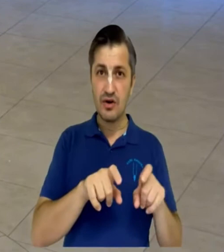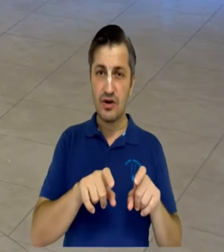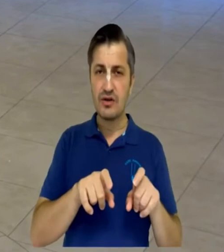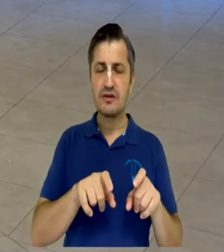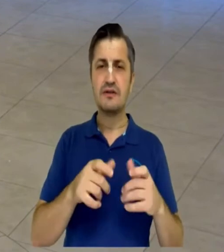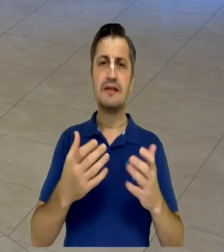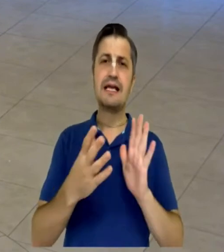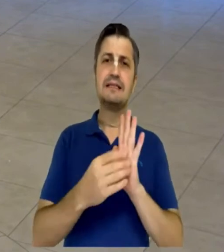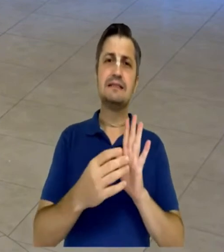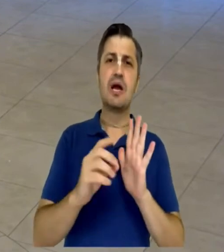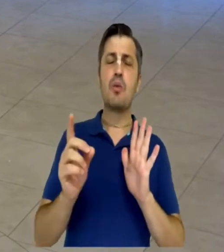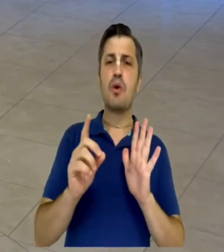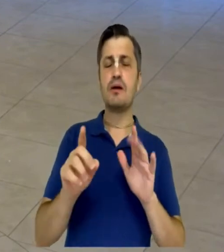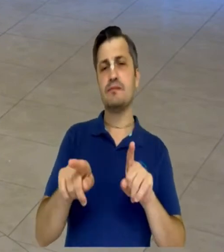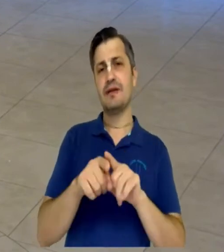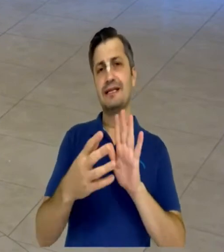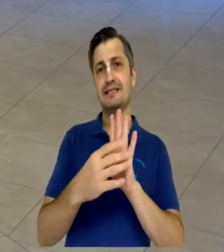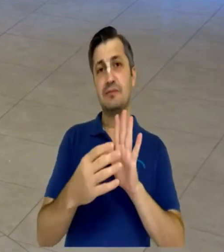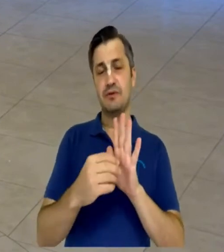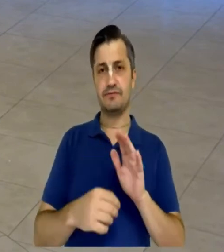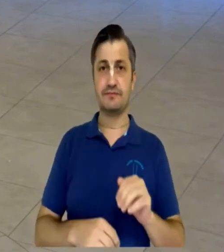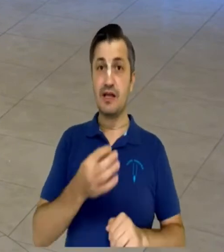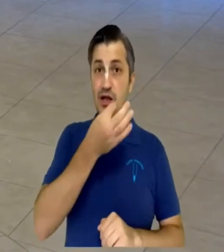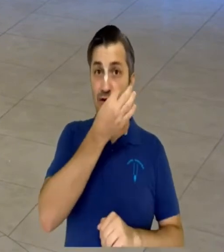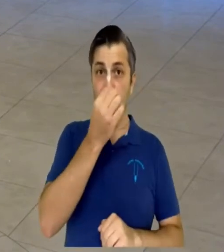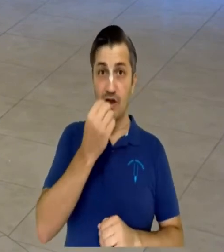to a next body. And